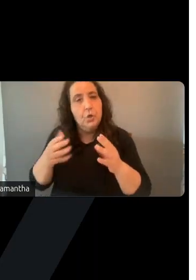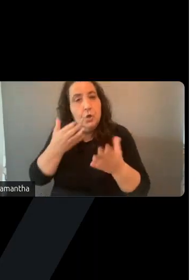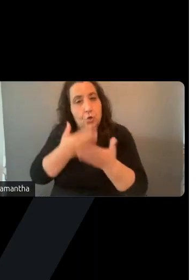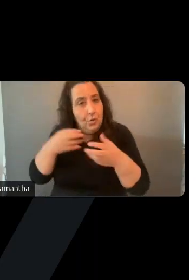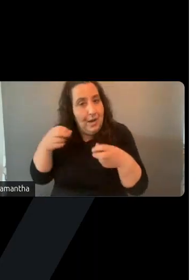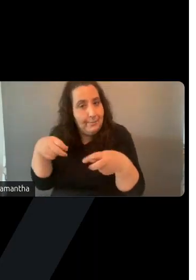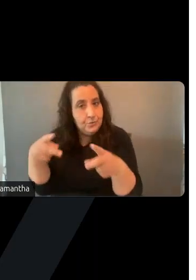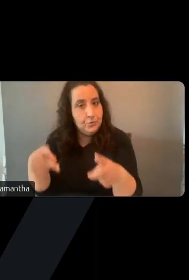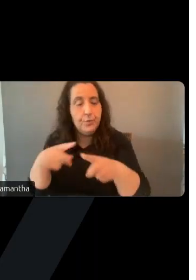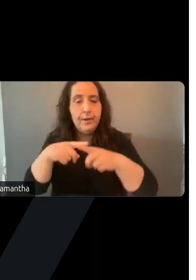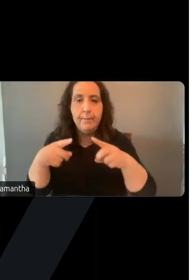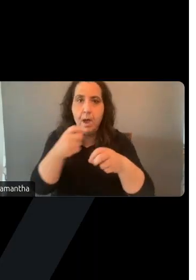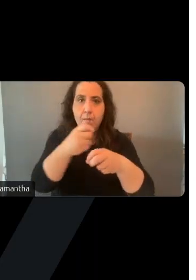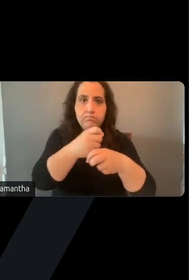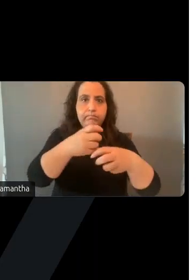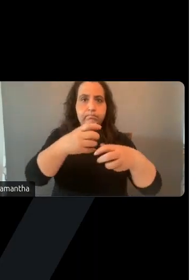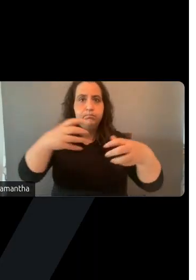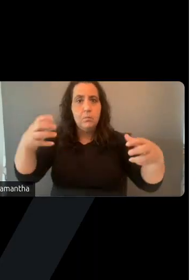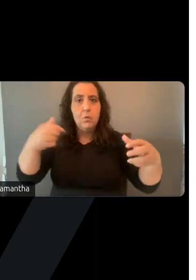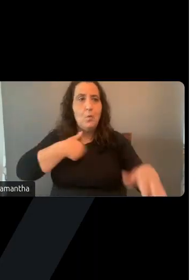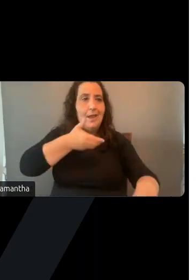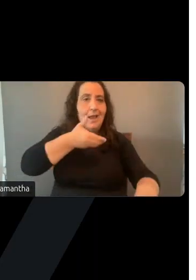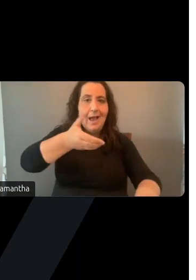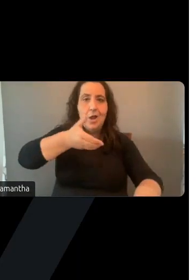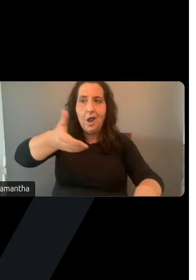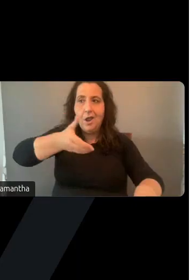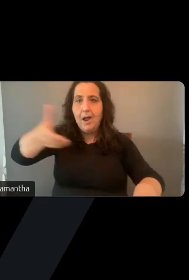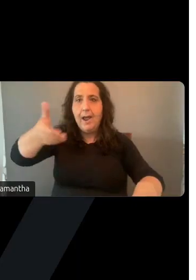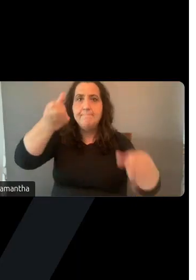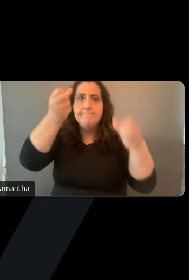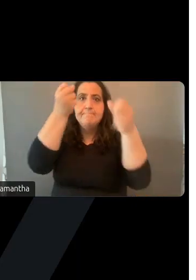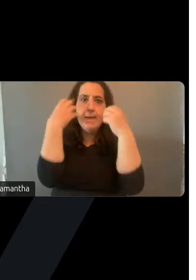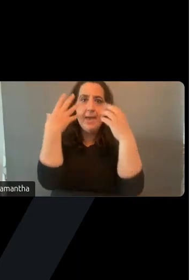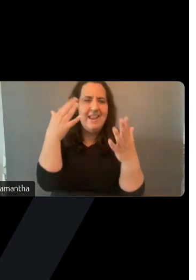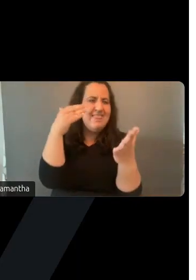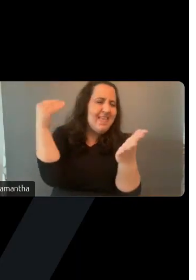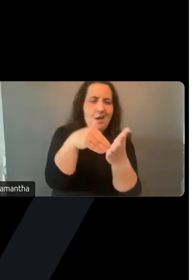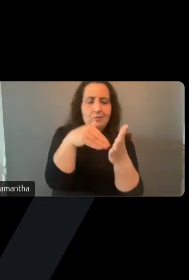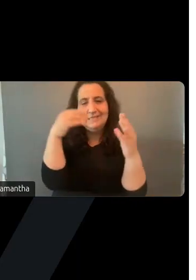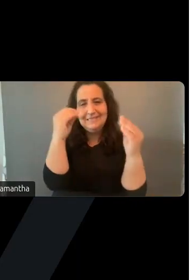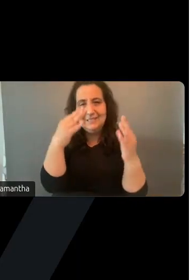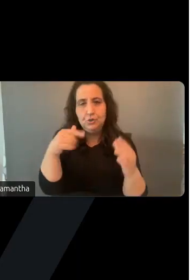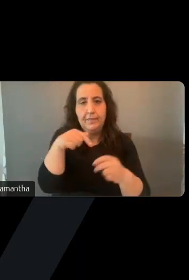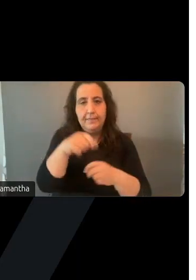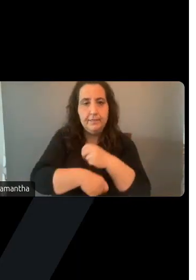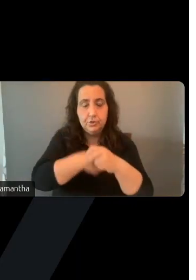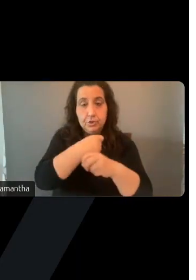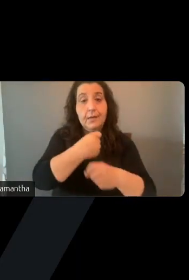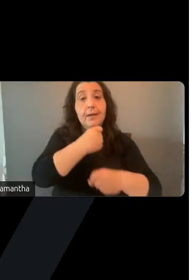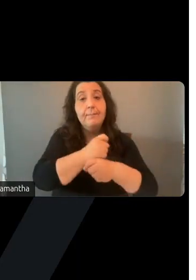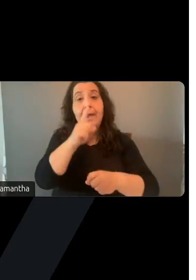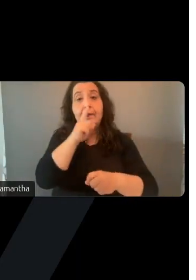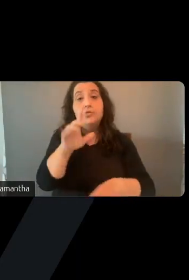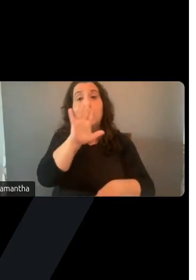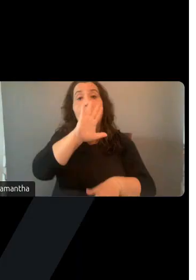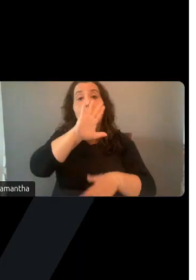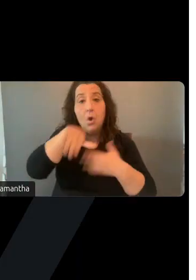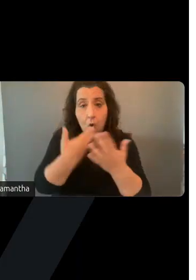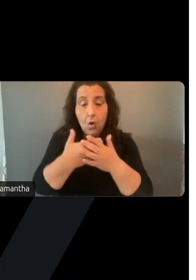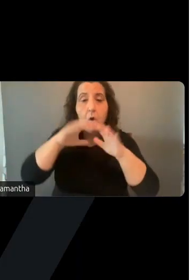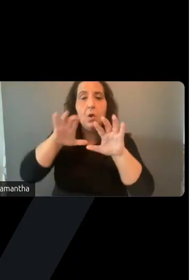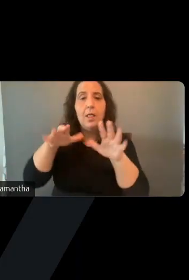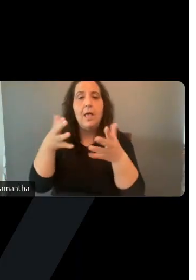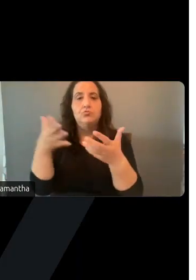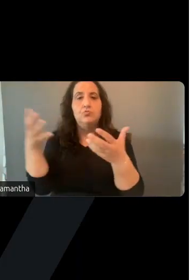hiring thousands of additional teachers this year to ensure that our classrooms citywide are in compliance with the law.